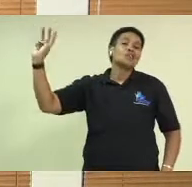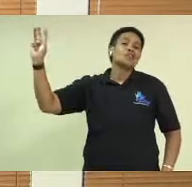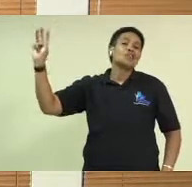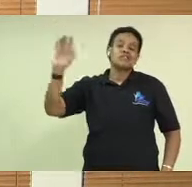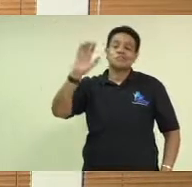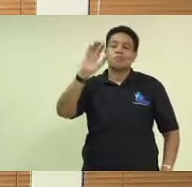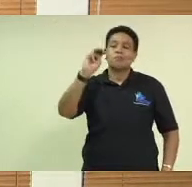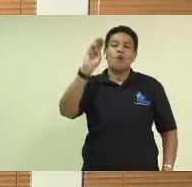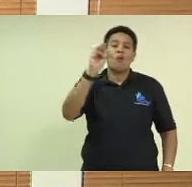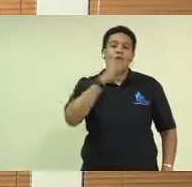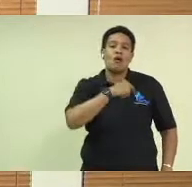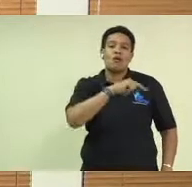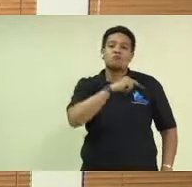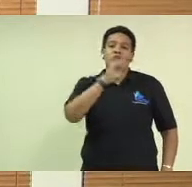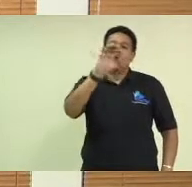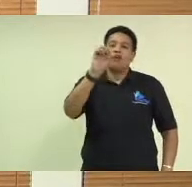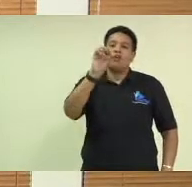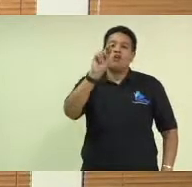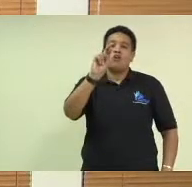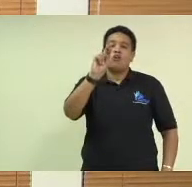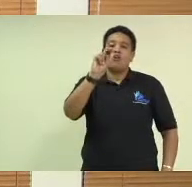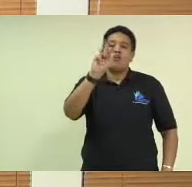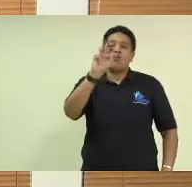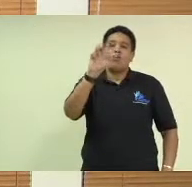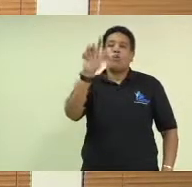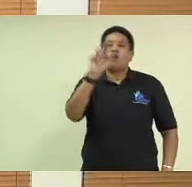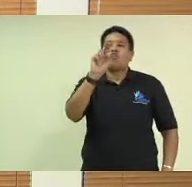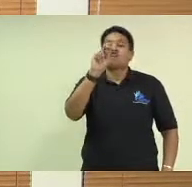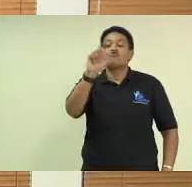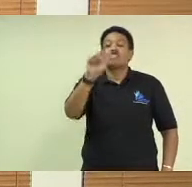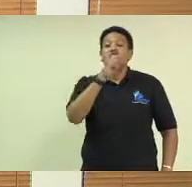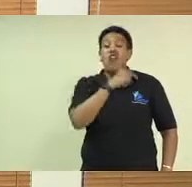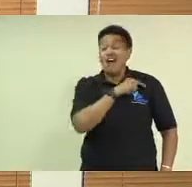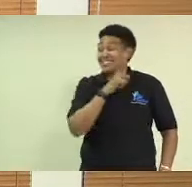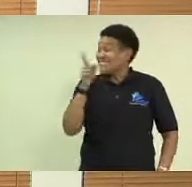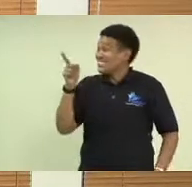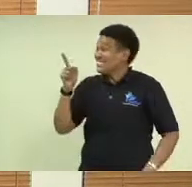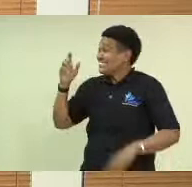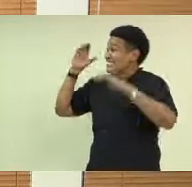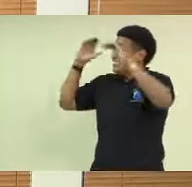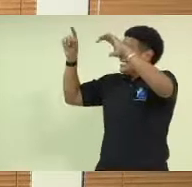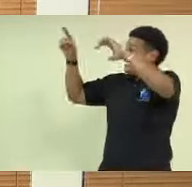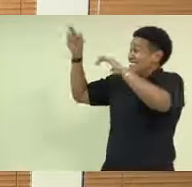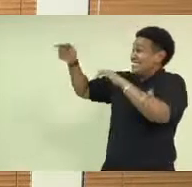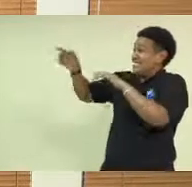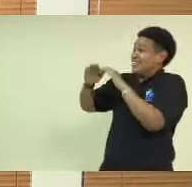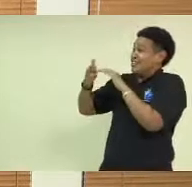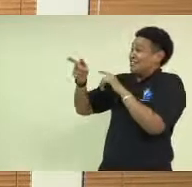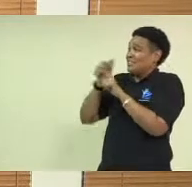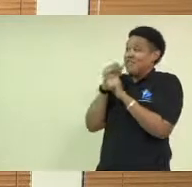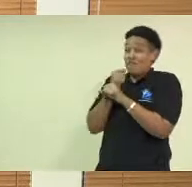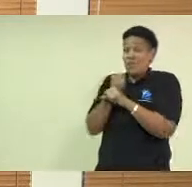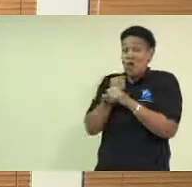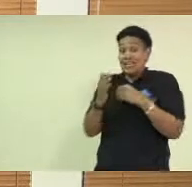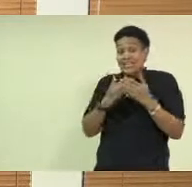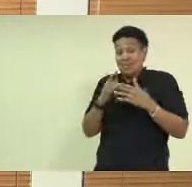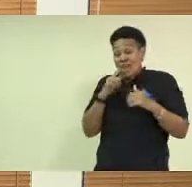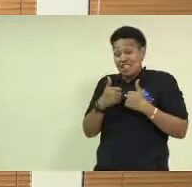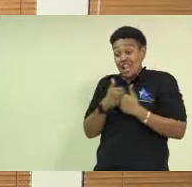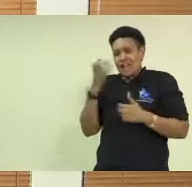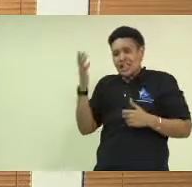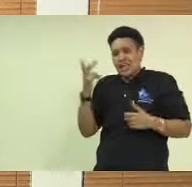Regional Hospital, a champion in that side of the country, working despite challenges